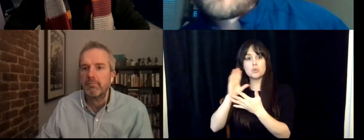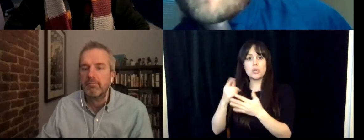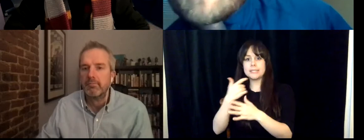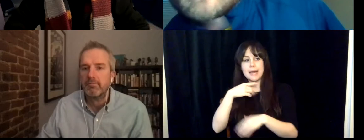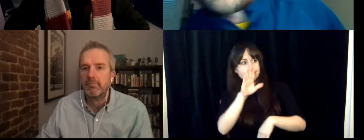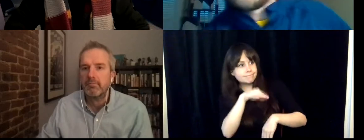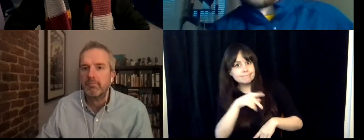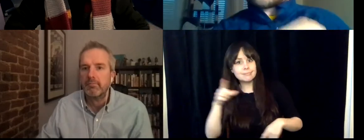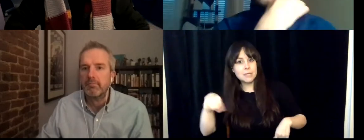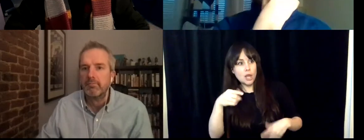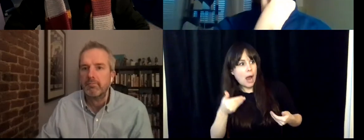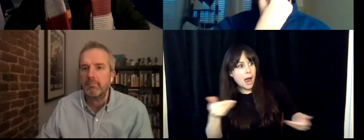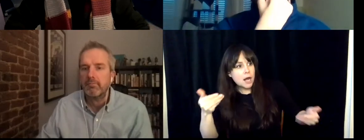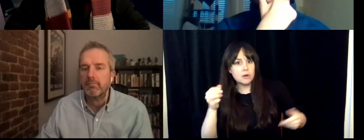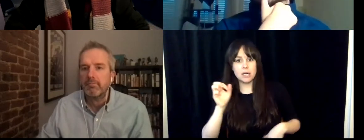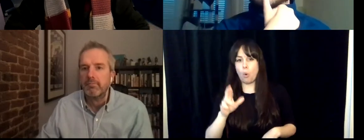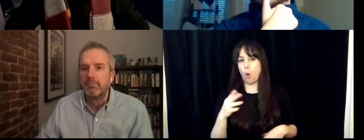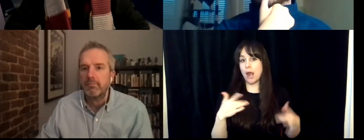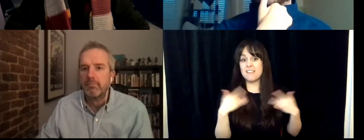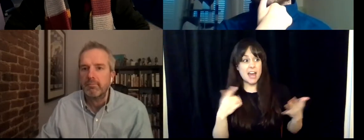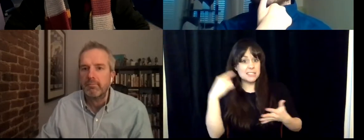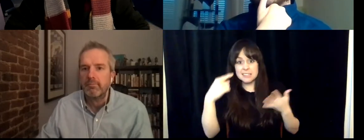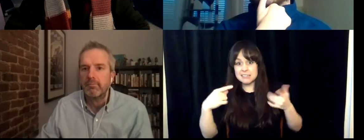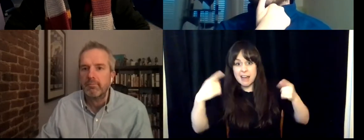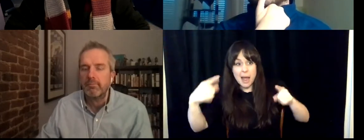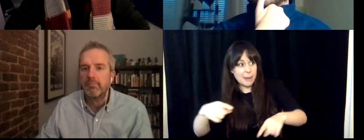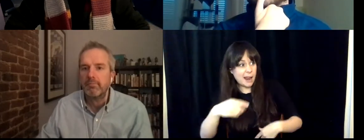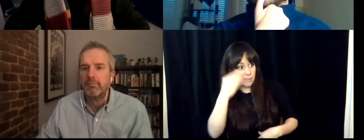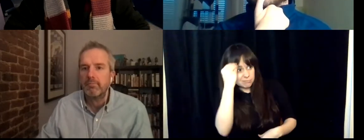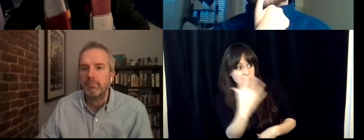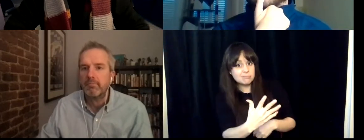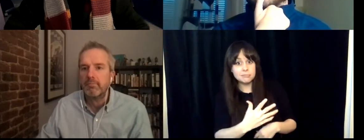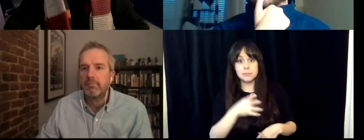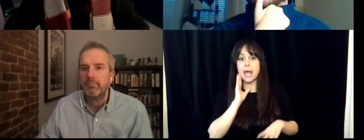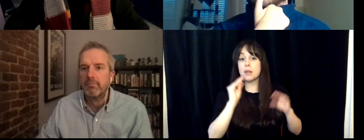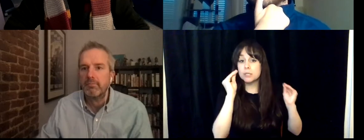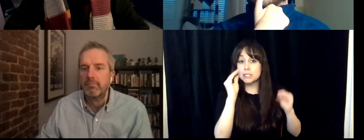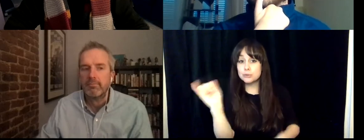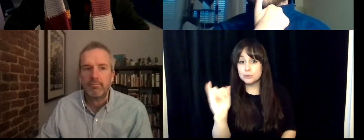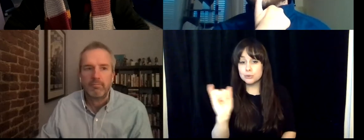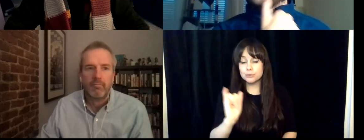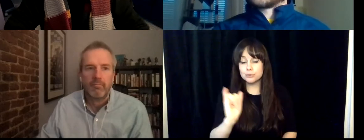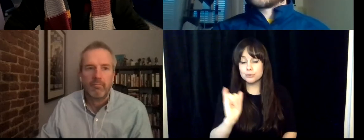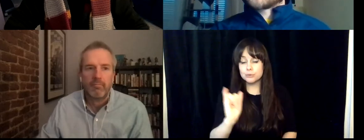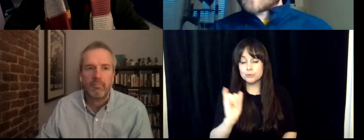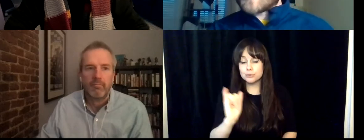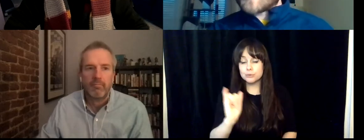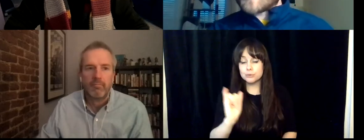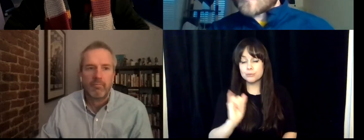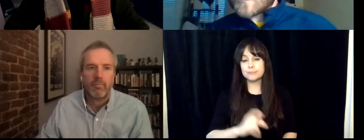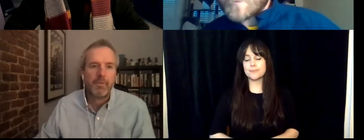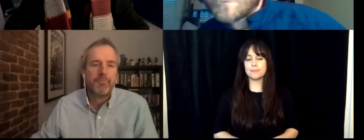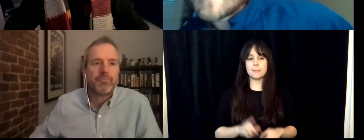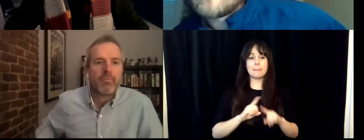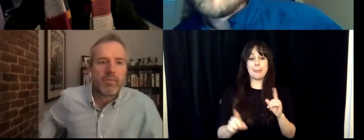are hiring or there's things going on. And they'll also teach you about it. But like I said earlier, one of the first places you might want